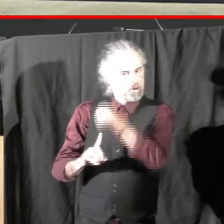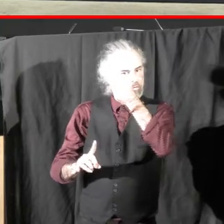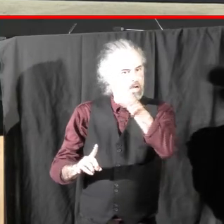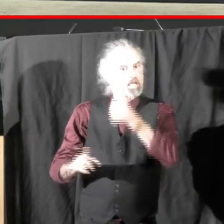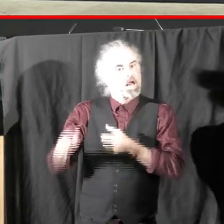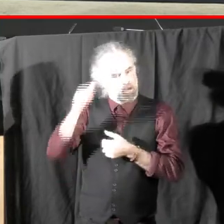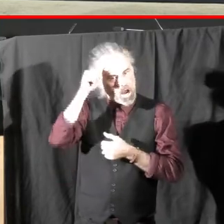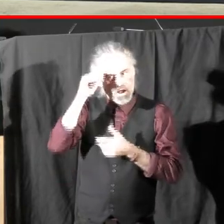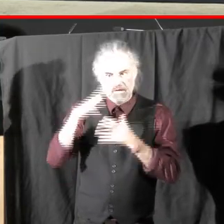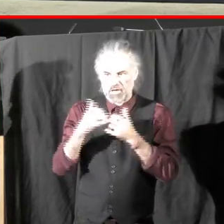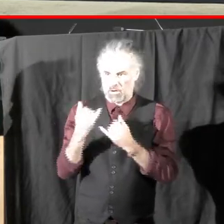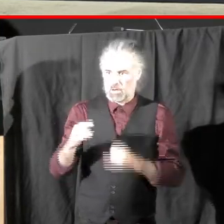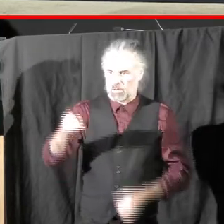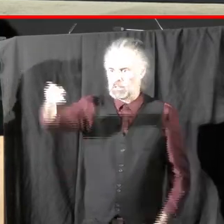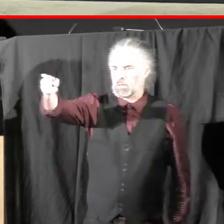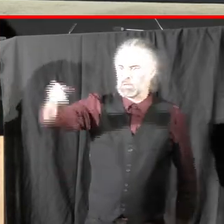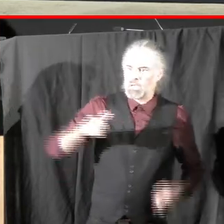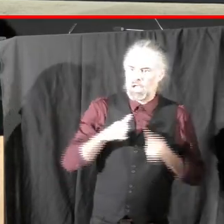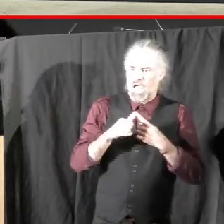as